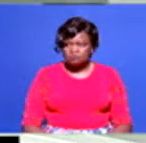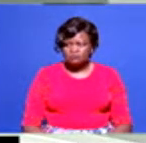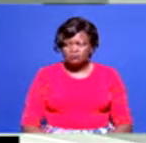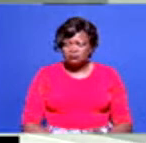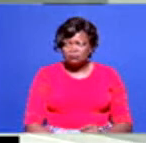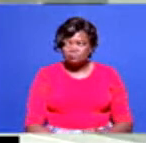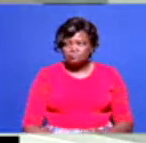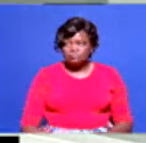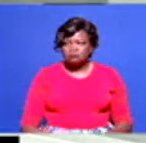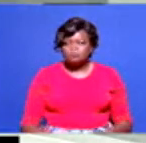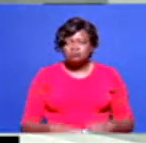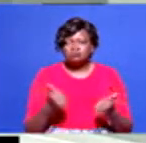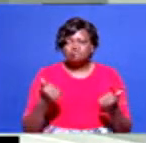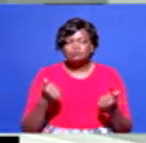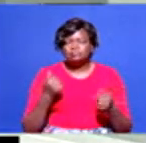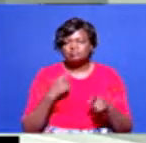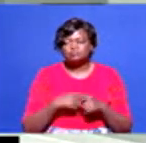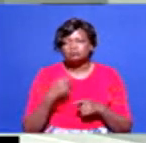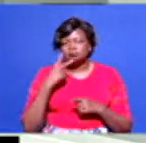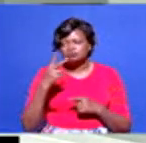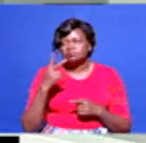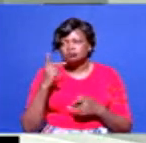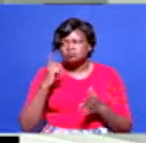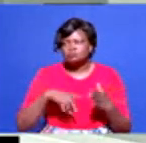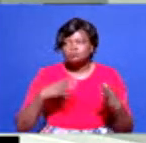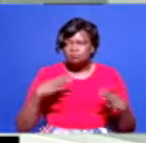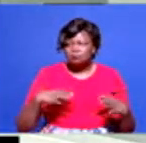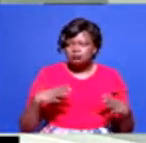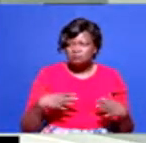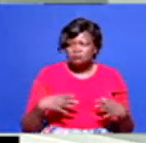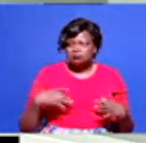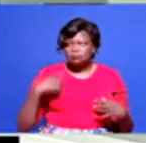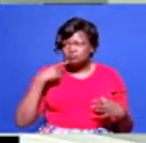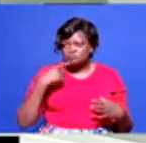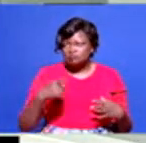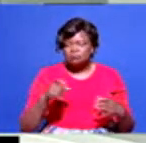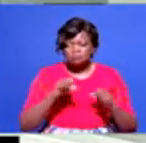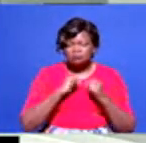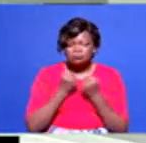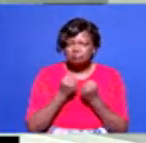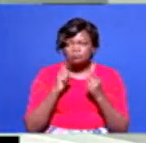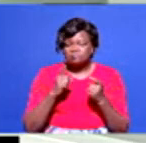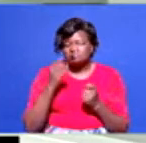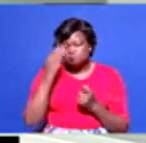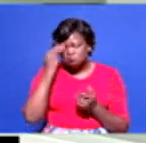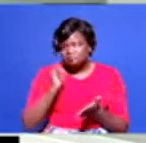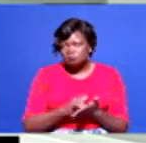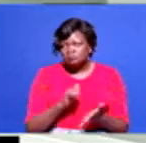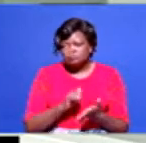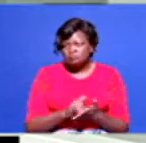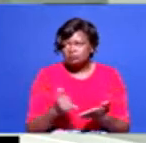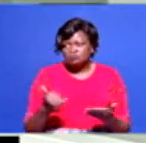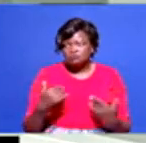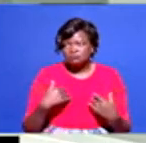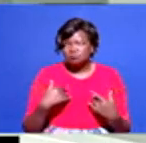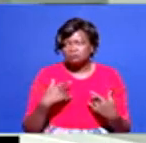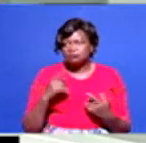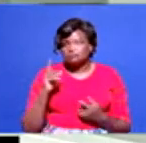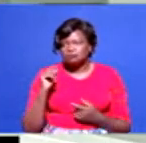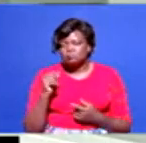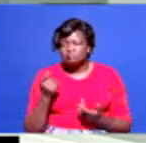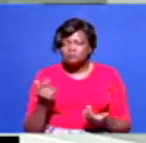Right, of course. Now, let's take a look at what people have been saying on social media. Remember, there's been some tweets. Leaders